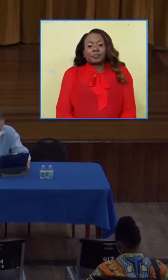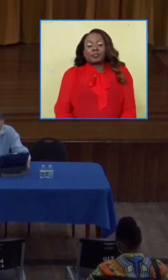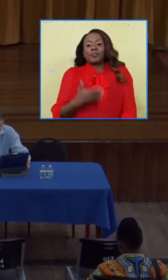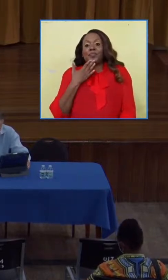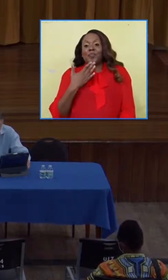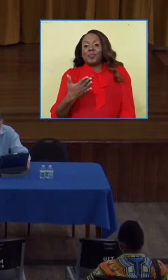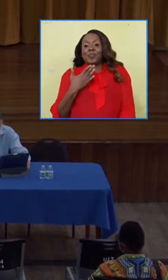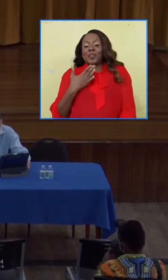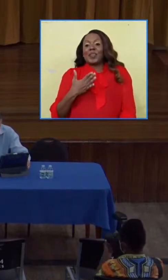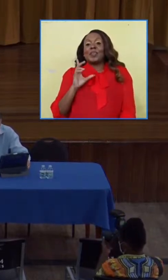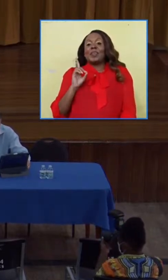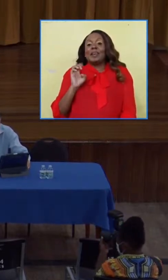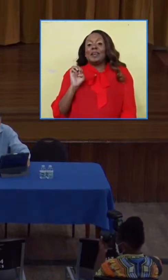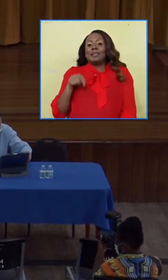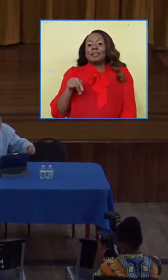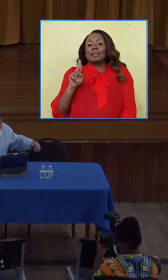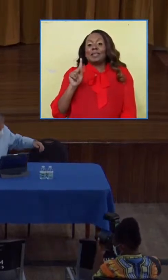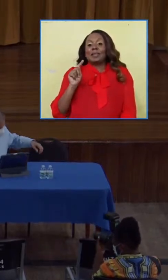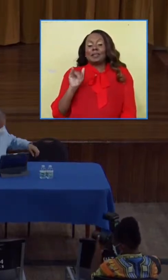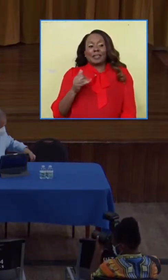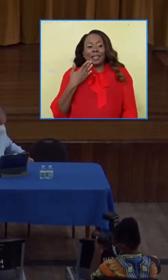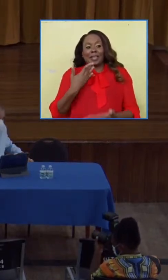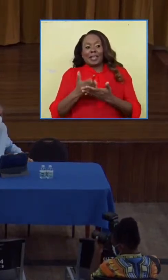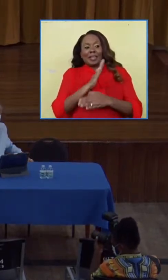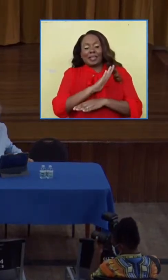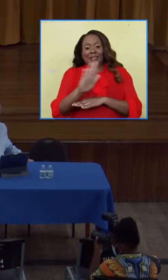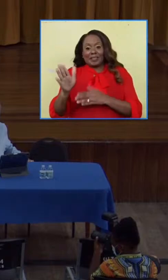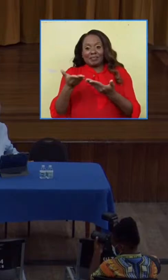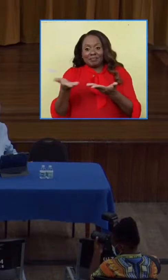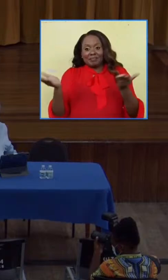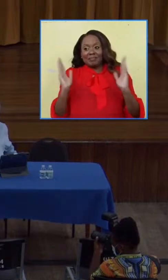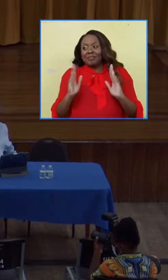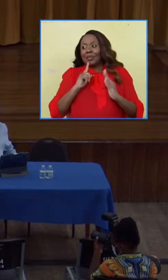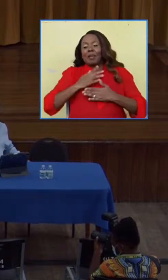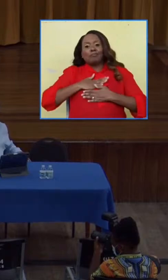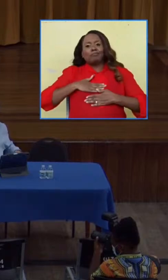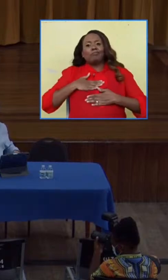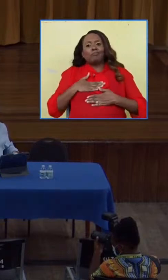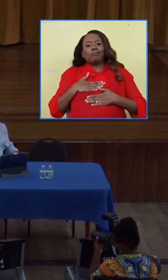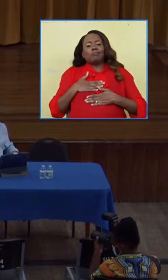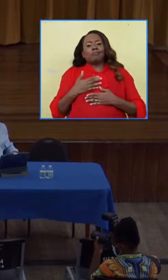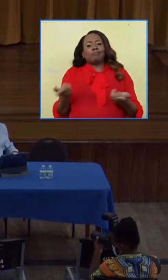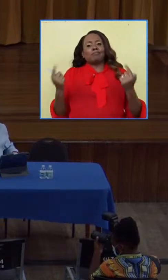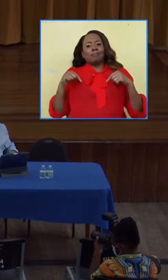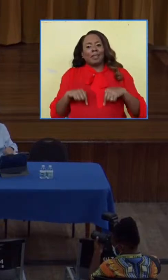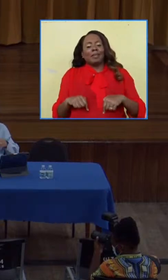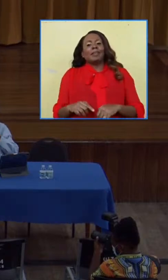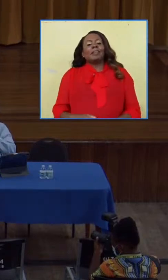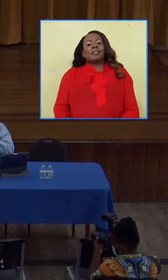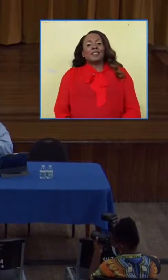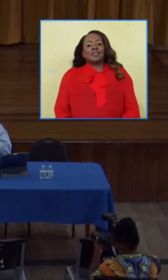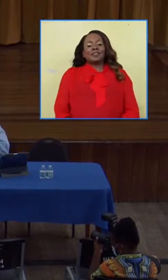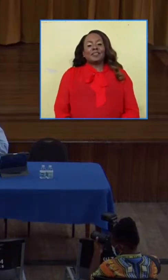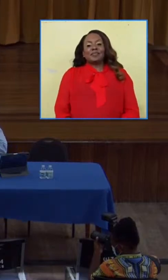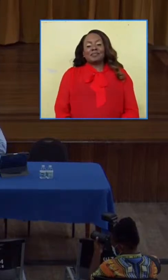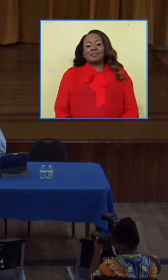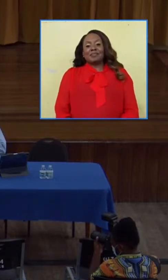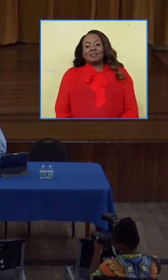Thank you very much, Deputy Chair, and good evening, everybody. It's really a pleasure to be with you this